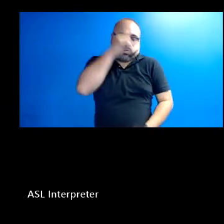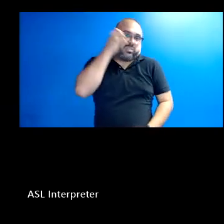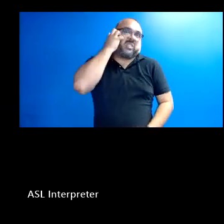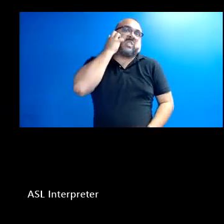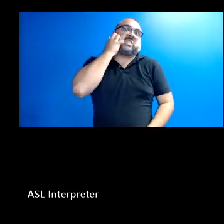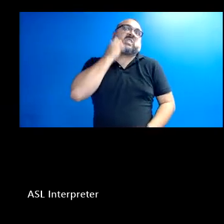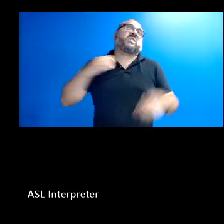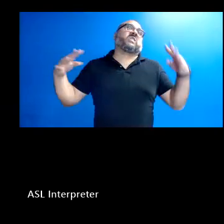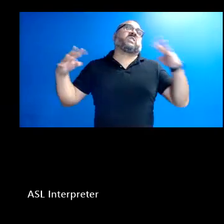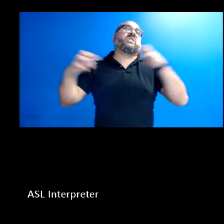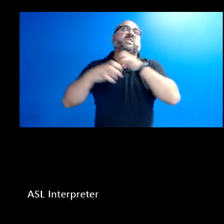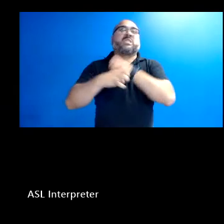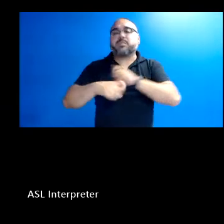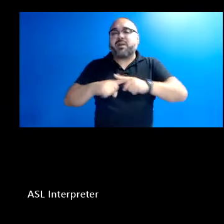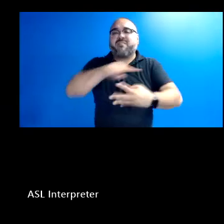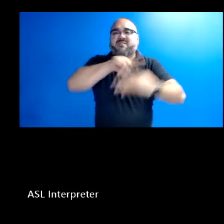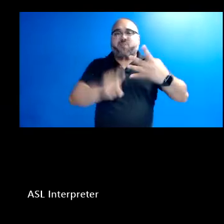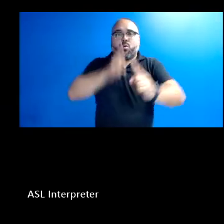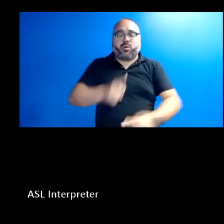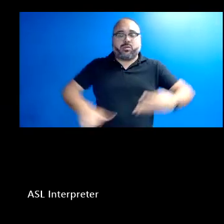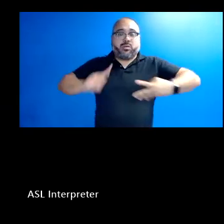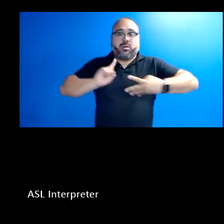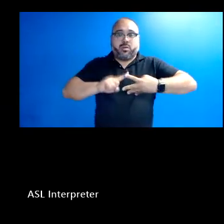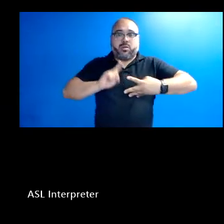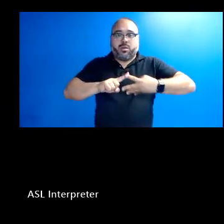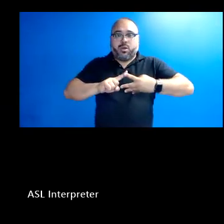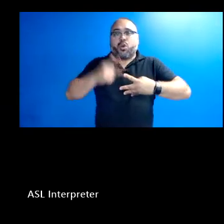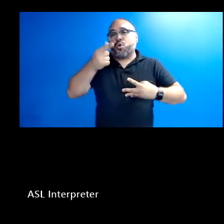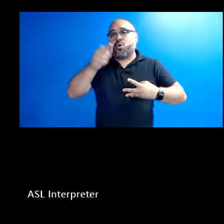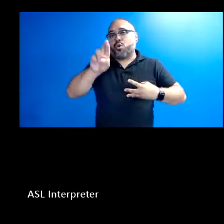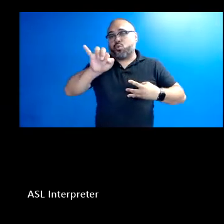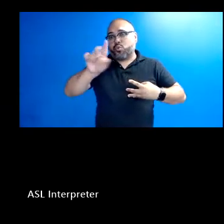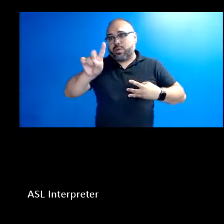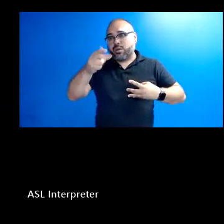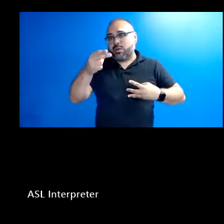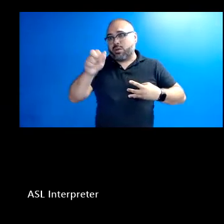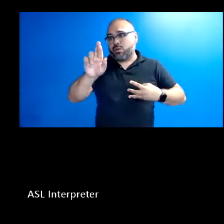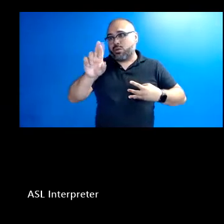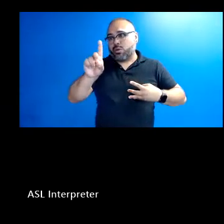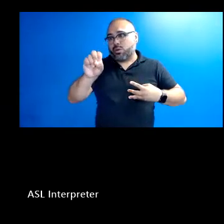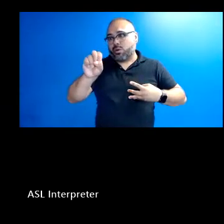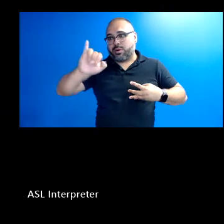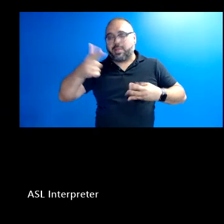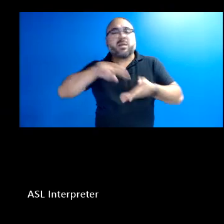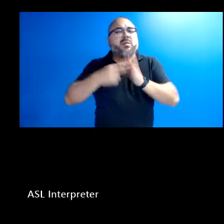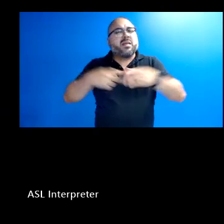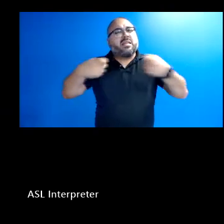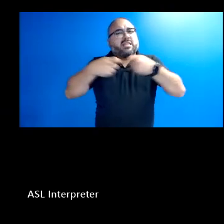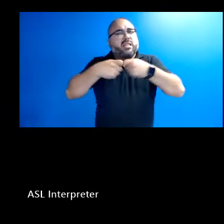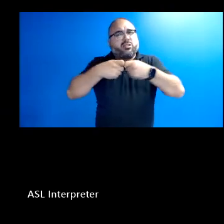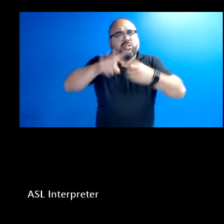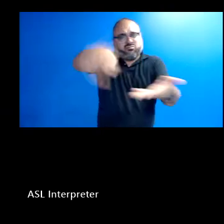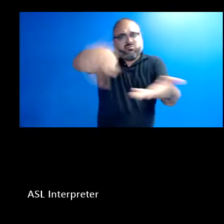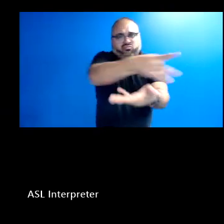4 key pieces. 1, grid hardening. How are we going to make the grid more resilient for weather and